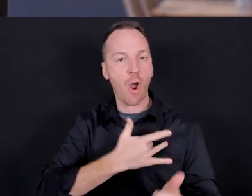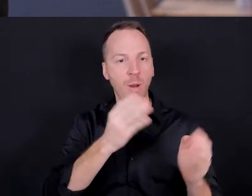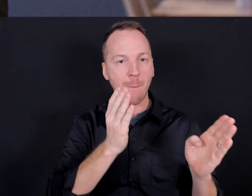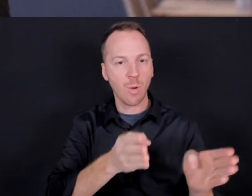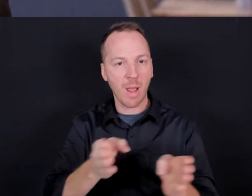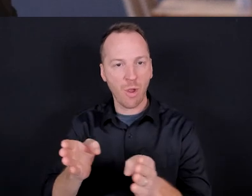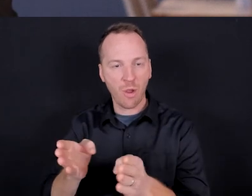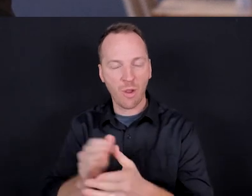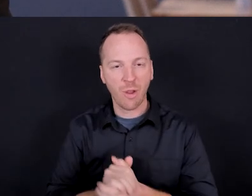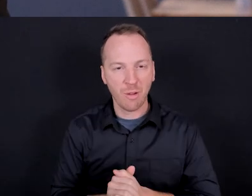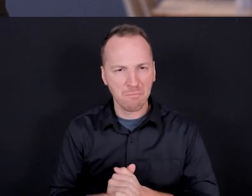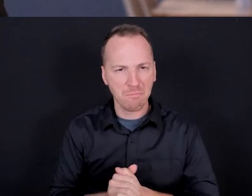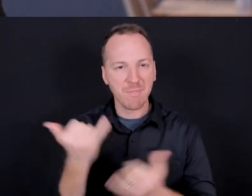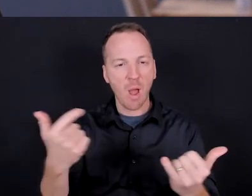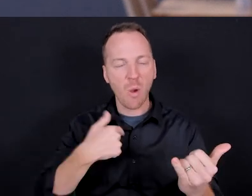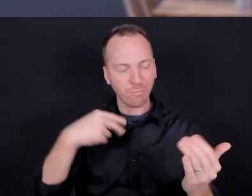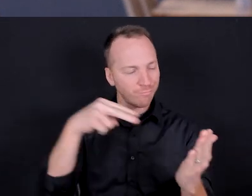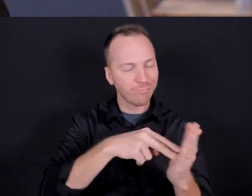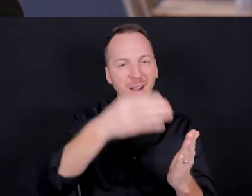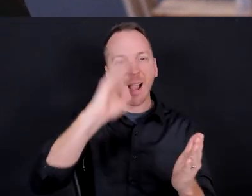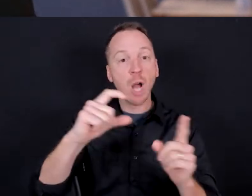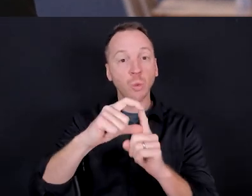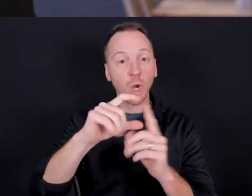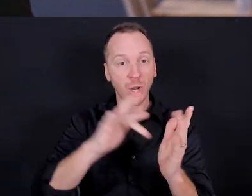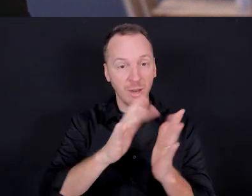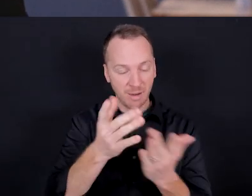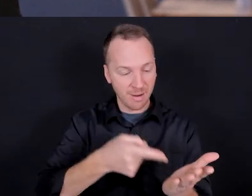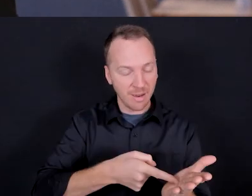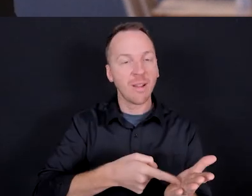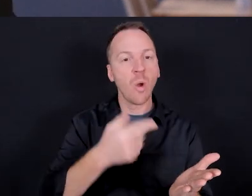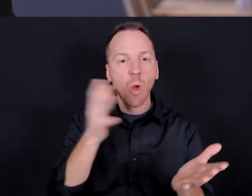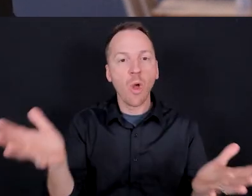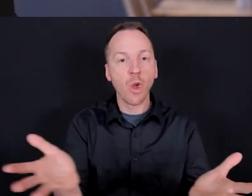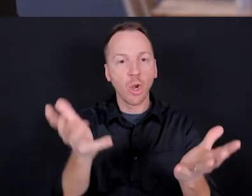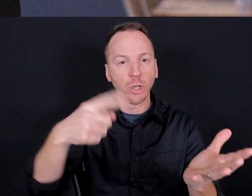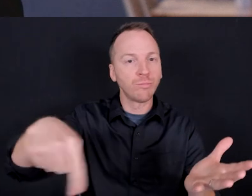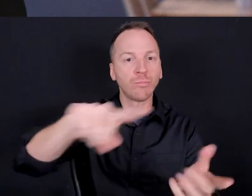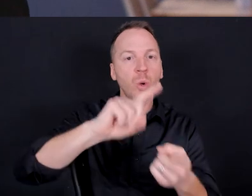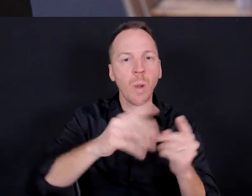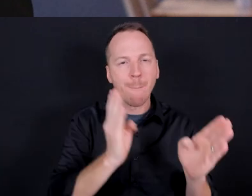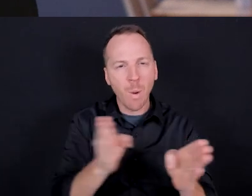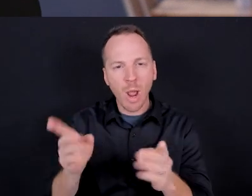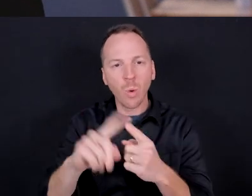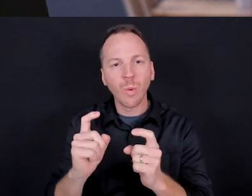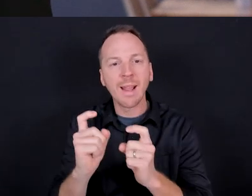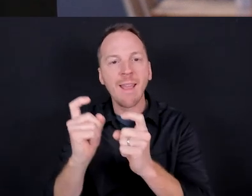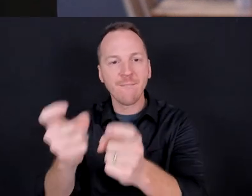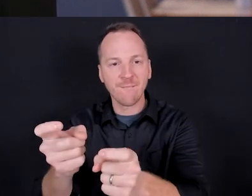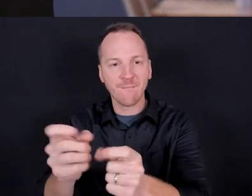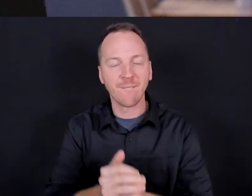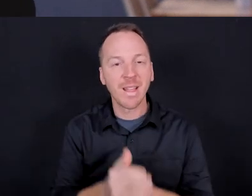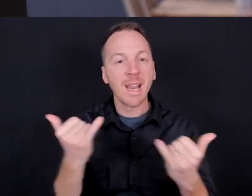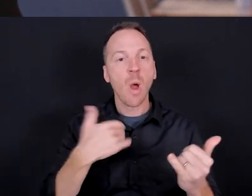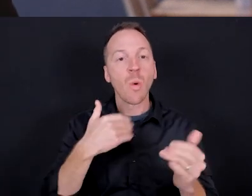And as we go through God's Word today, we'll be encouraged to prepare to give. So let's begin our worship today